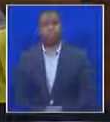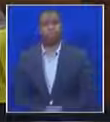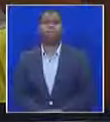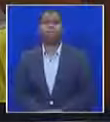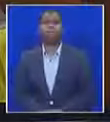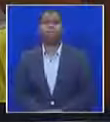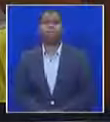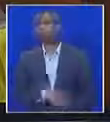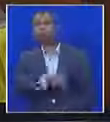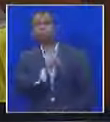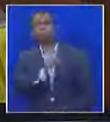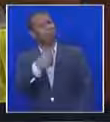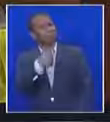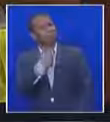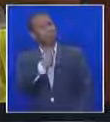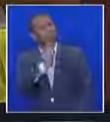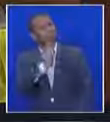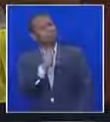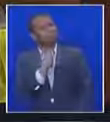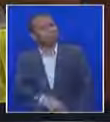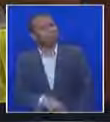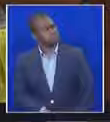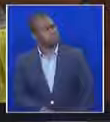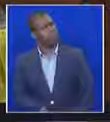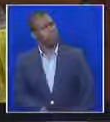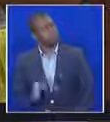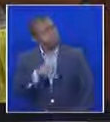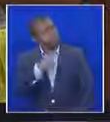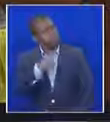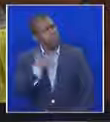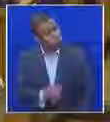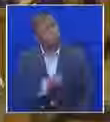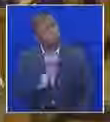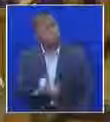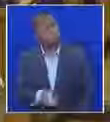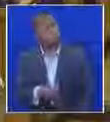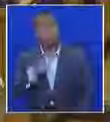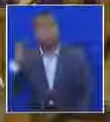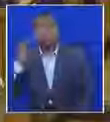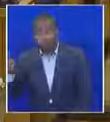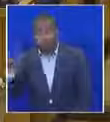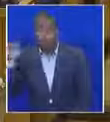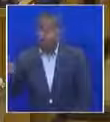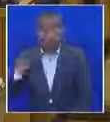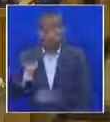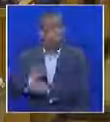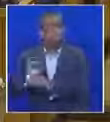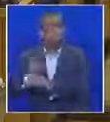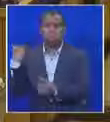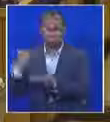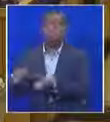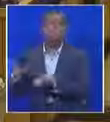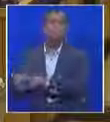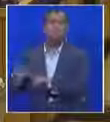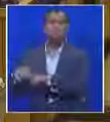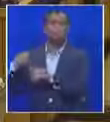No, I do. I've answered your question. I do. I've seen her working like all other chairs.